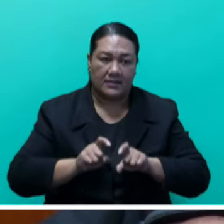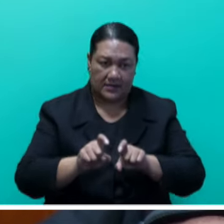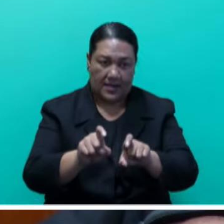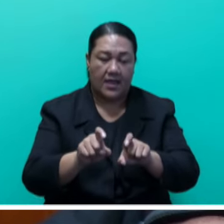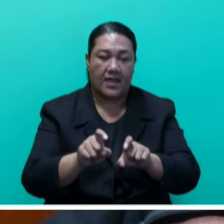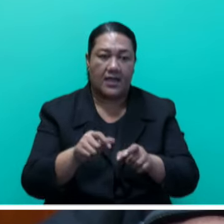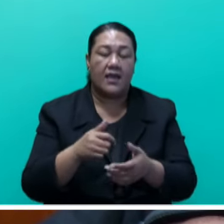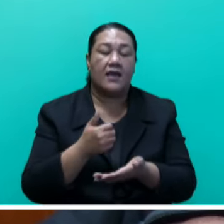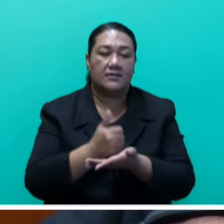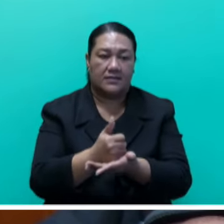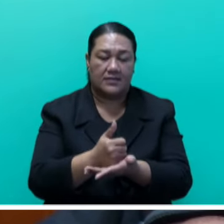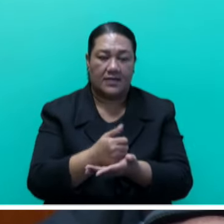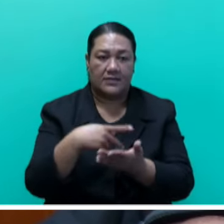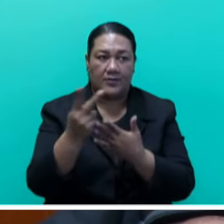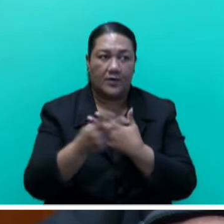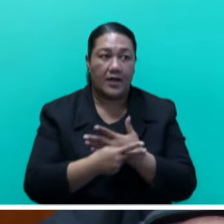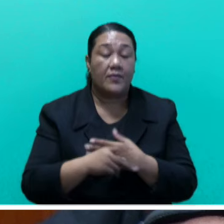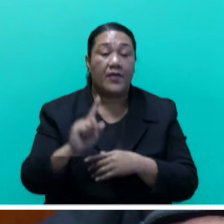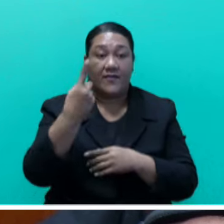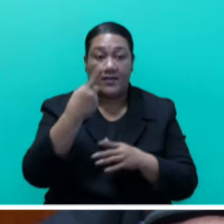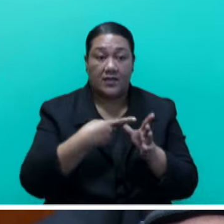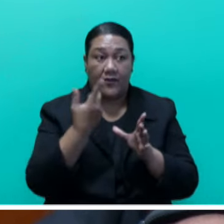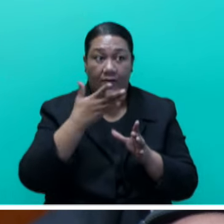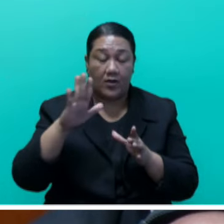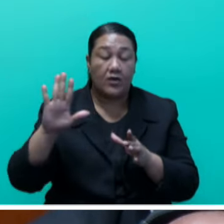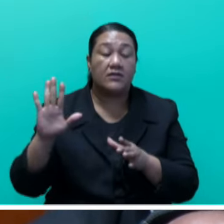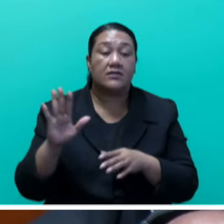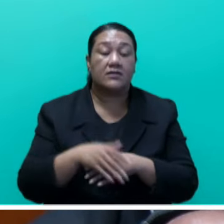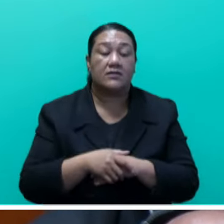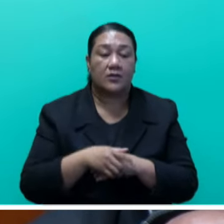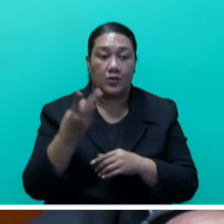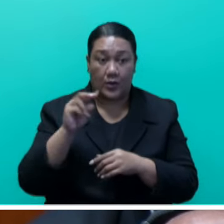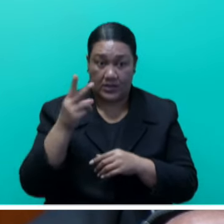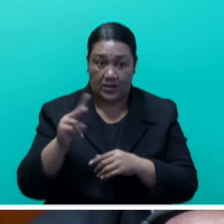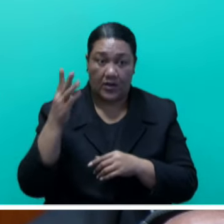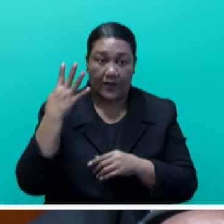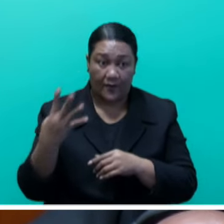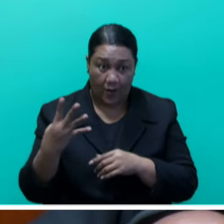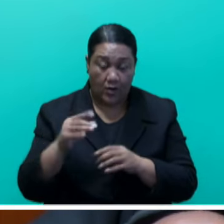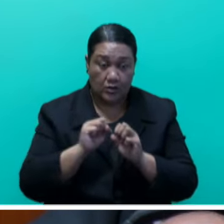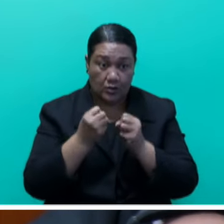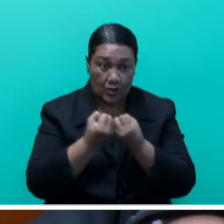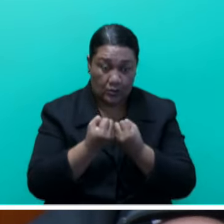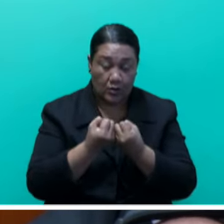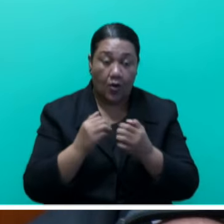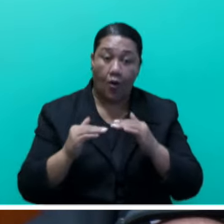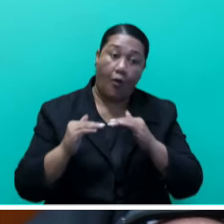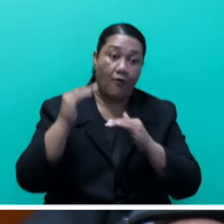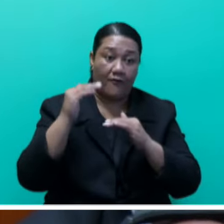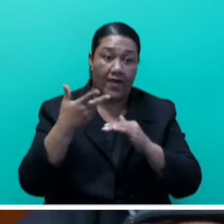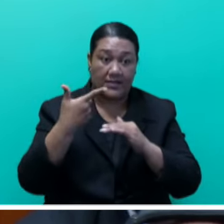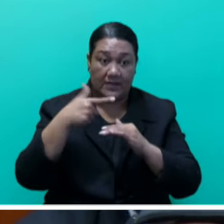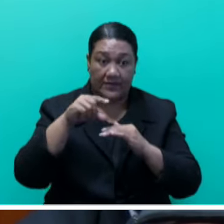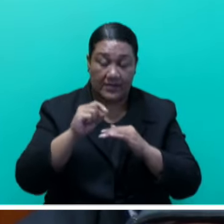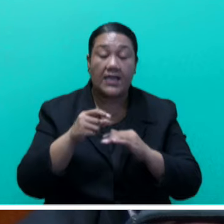Assistance Scheme. From the 1st of August 2024, our social pensioners over 70 years old and